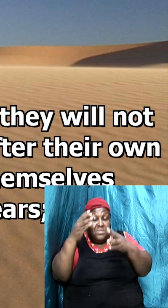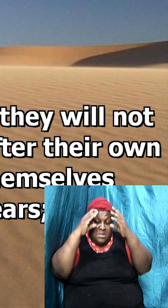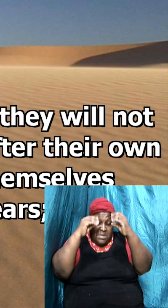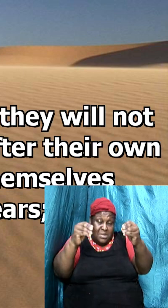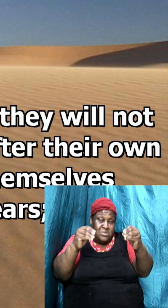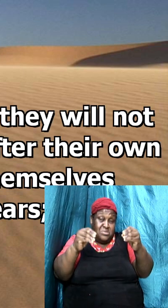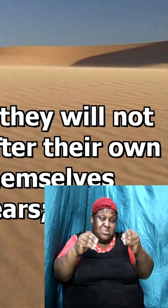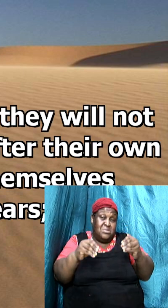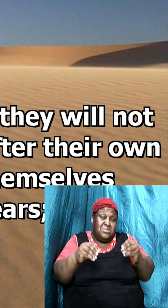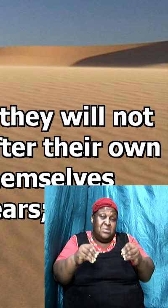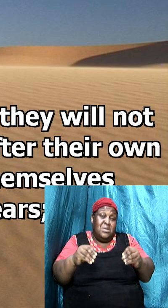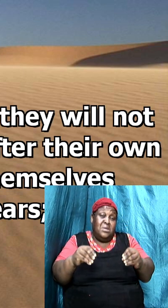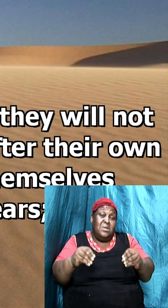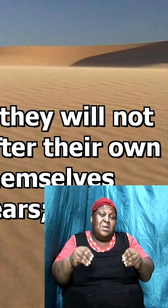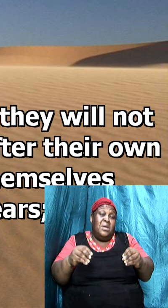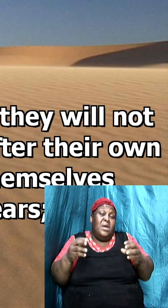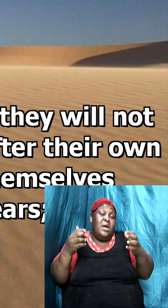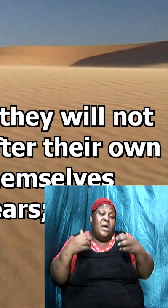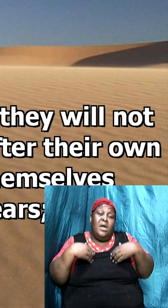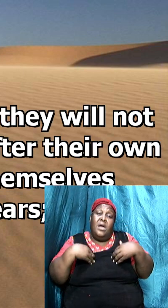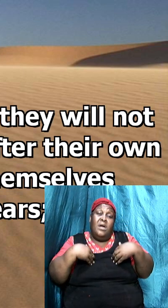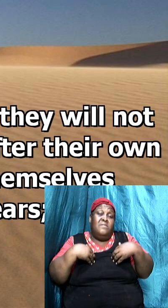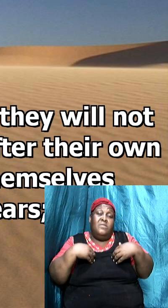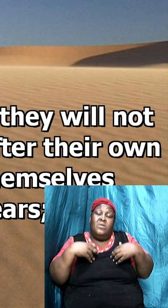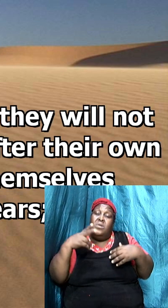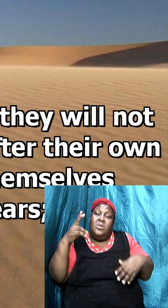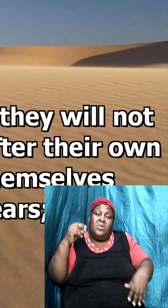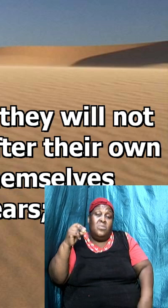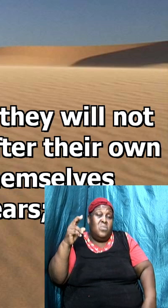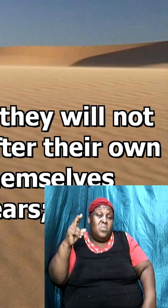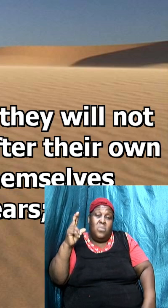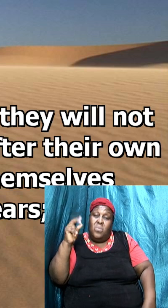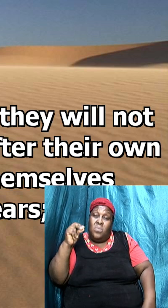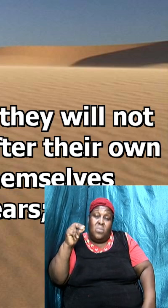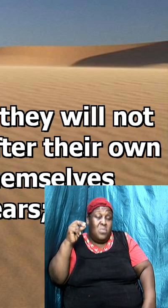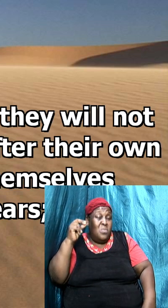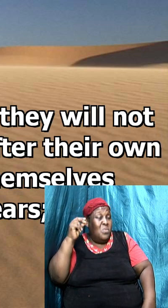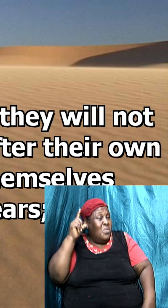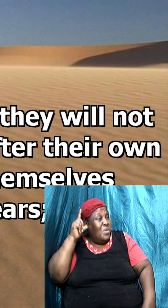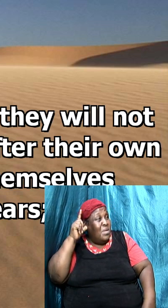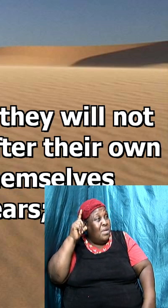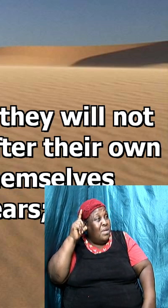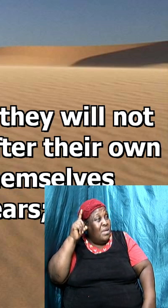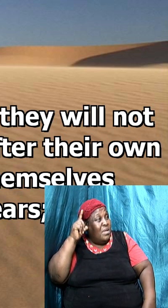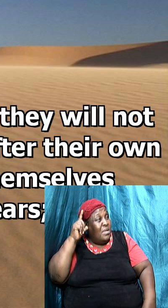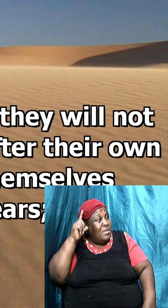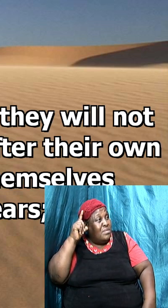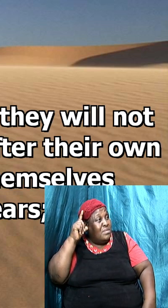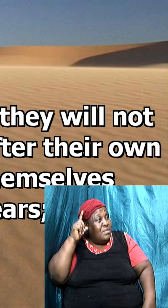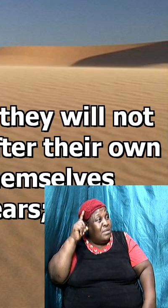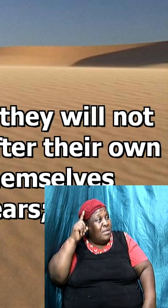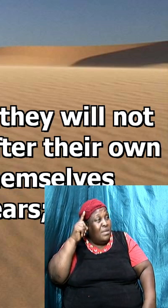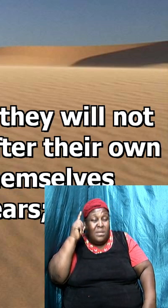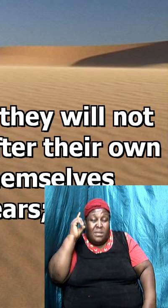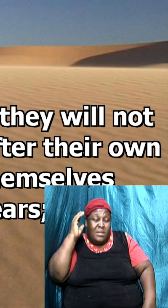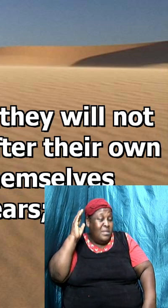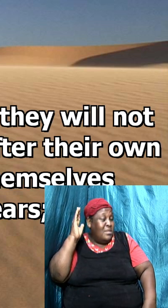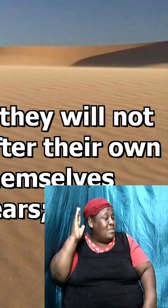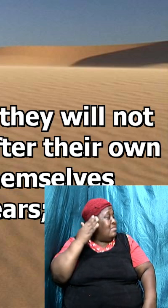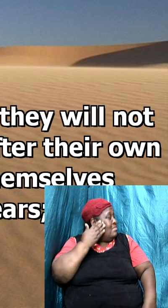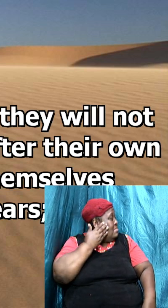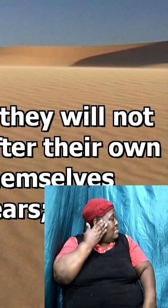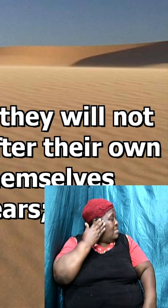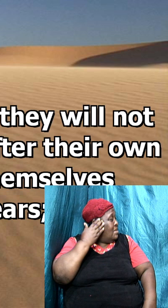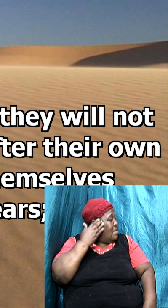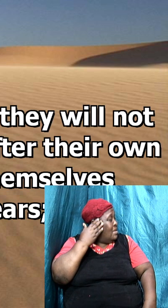having itching ears. And they shall turn away their ears from the truth and shall turn